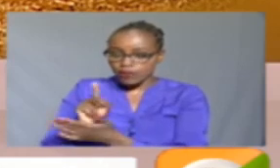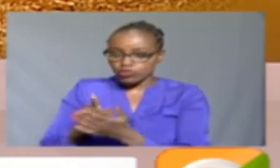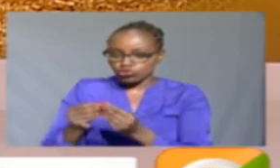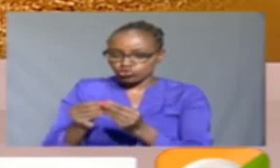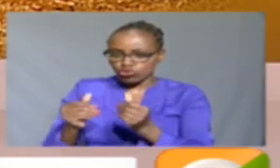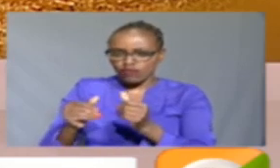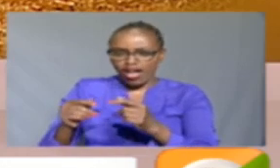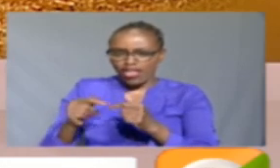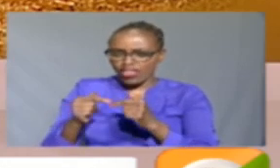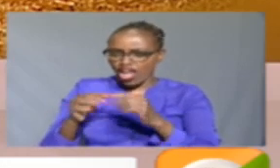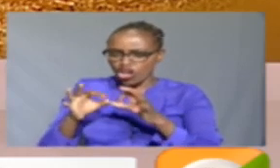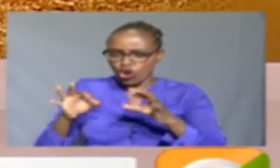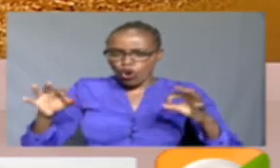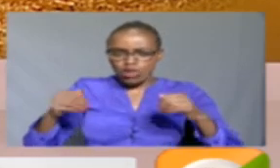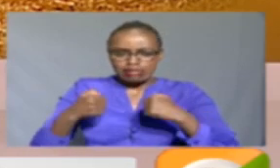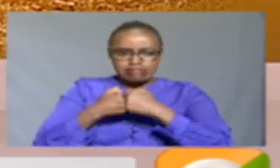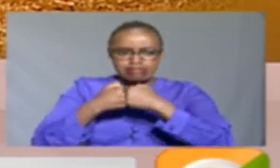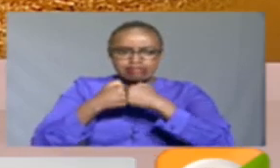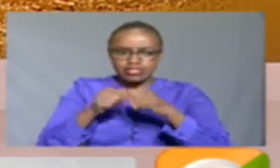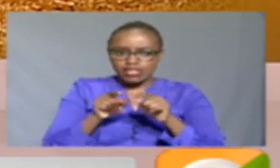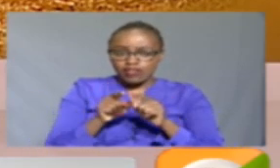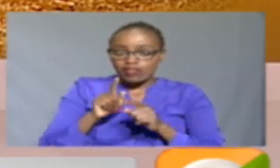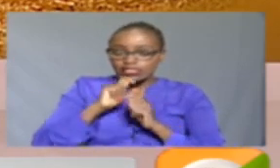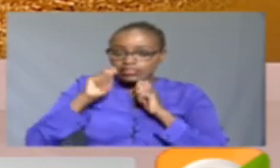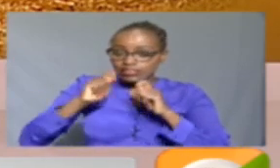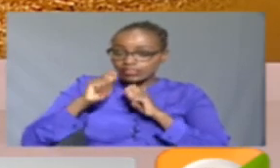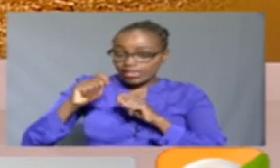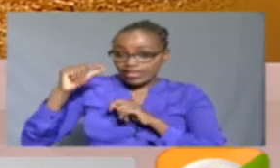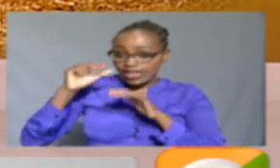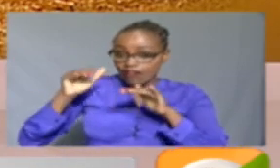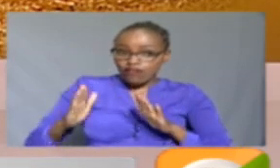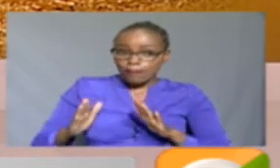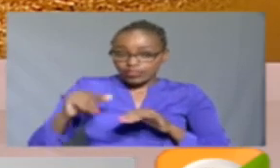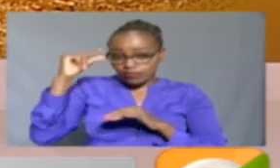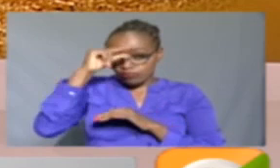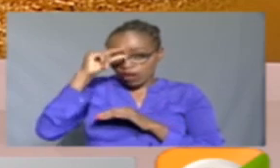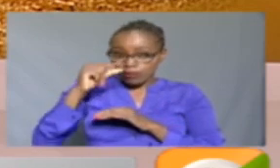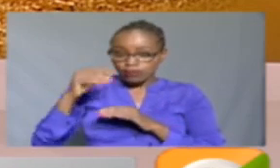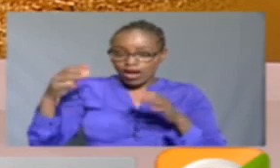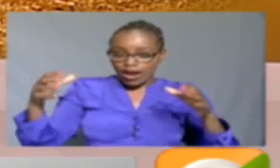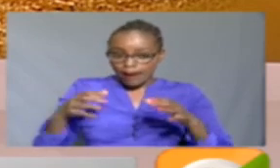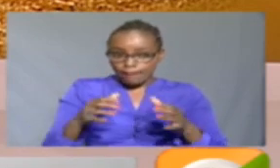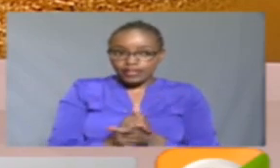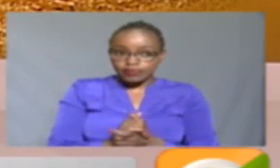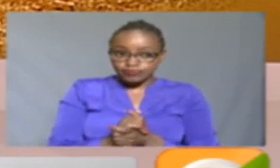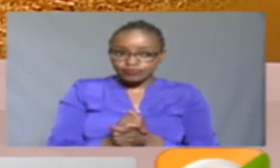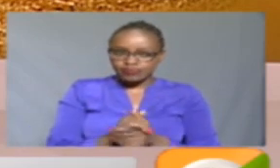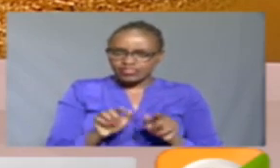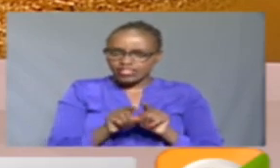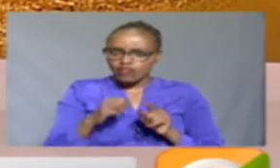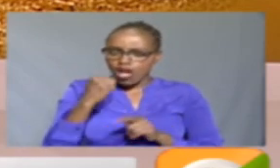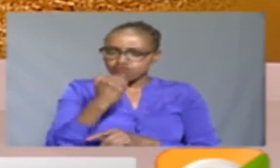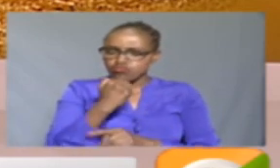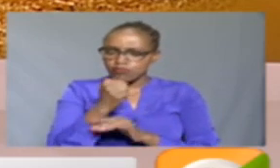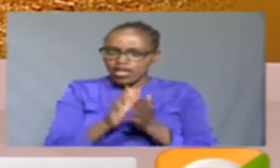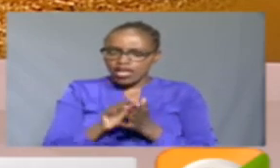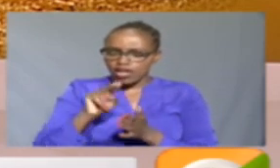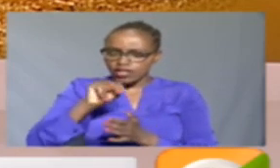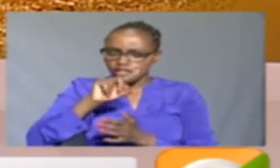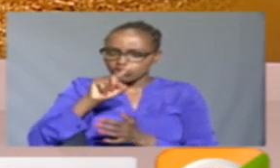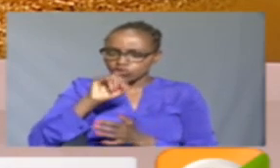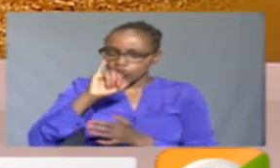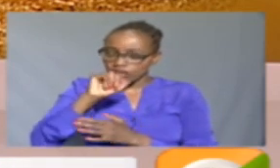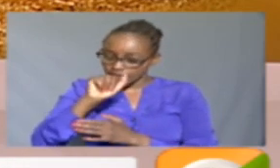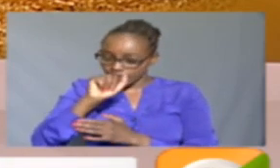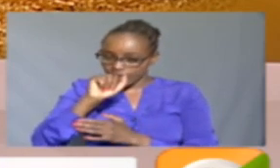the long-standing payment row between cane farmers and government-owned sugar companies such as Mumias and Nzoia